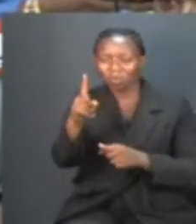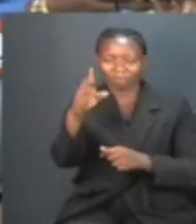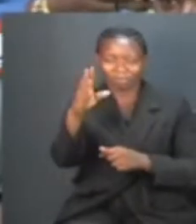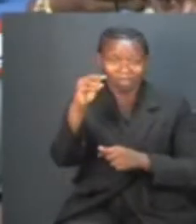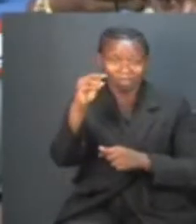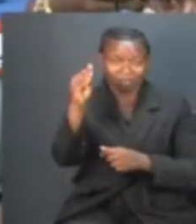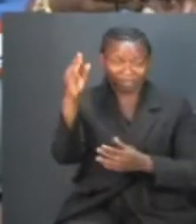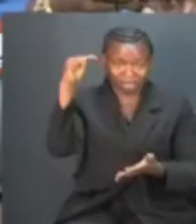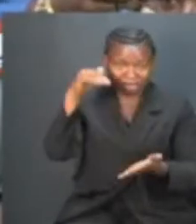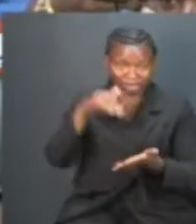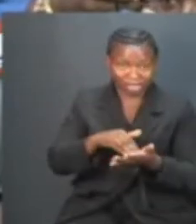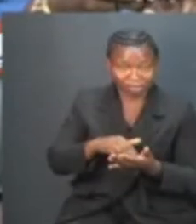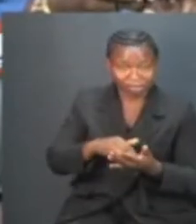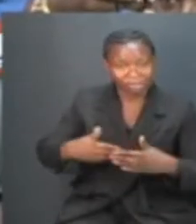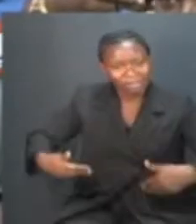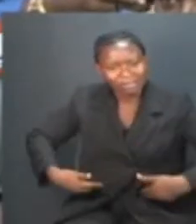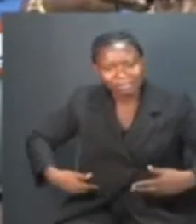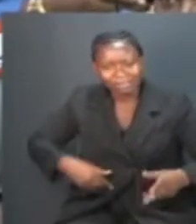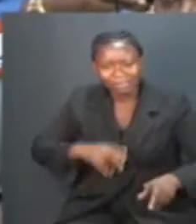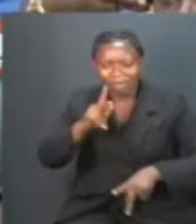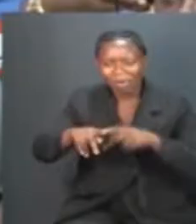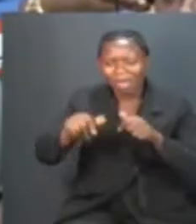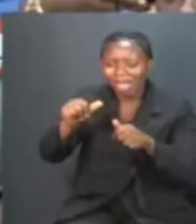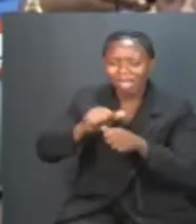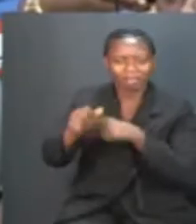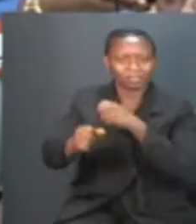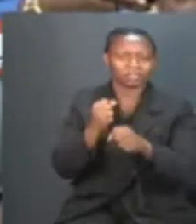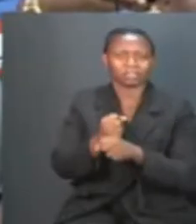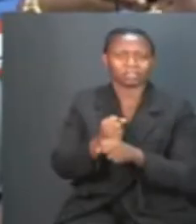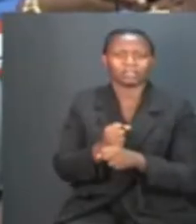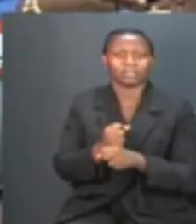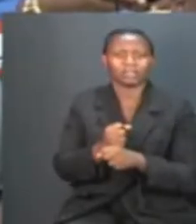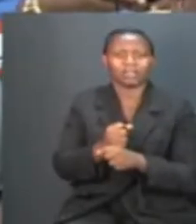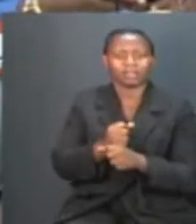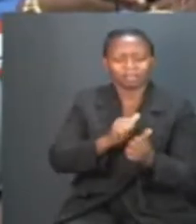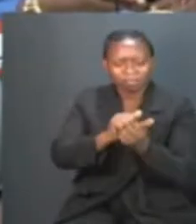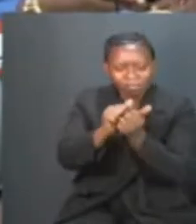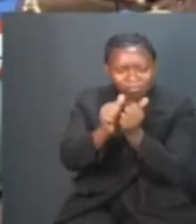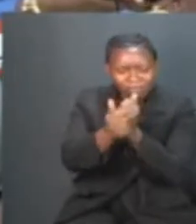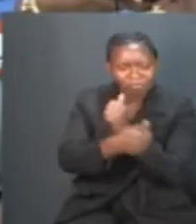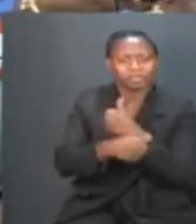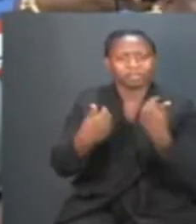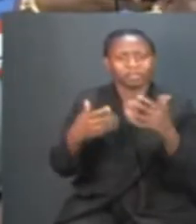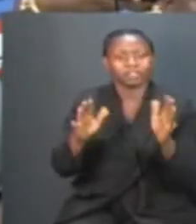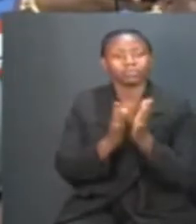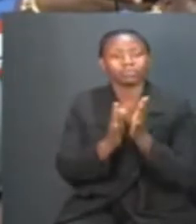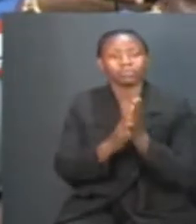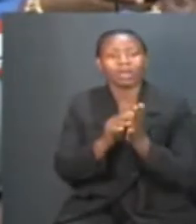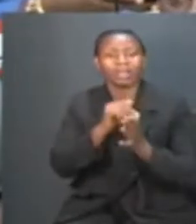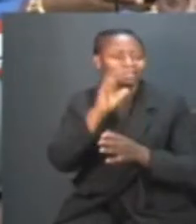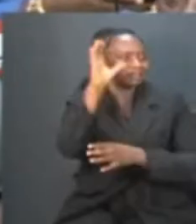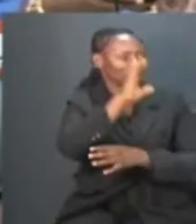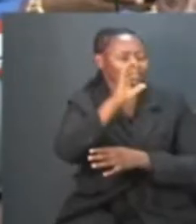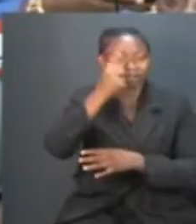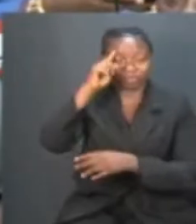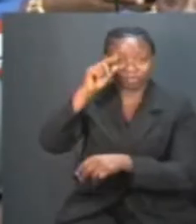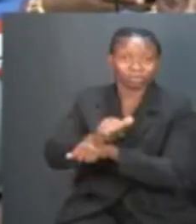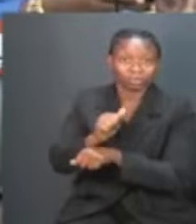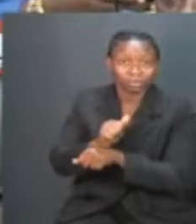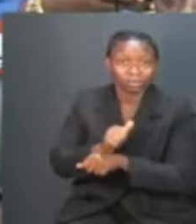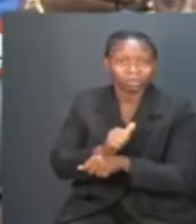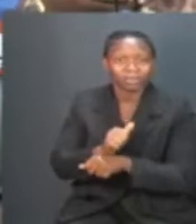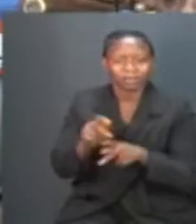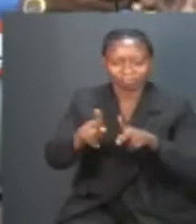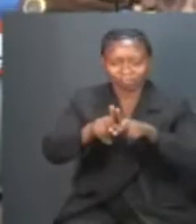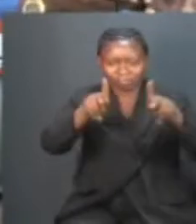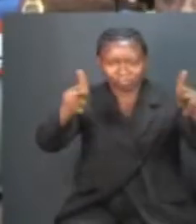150,000 young people a year passing out of our tertiary system and looking out for jobs. The public